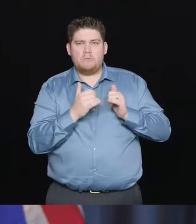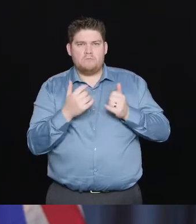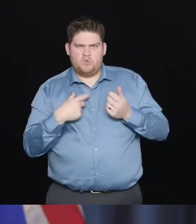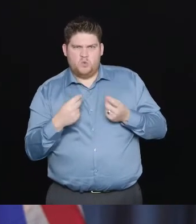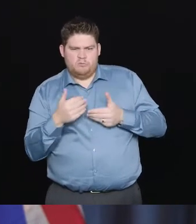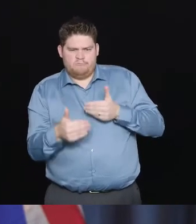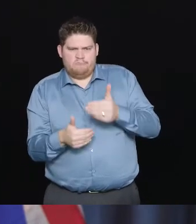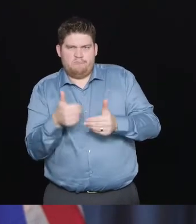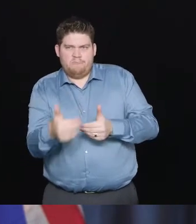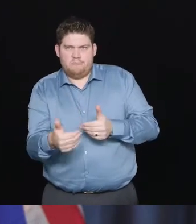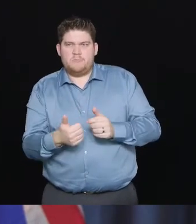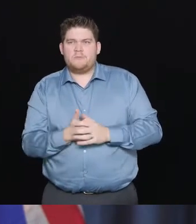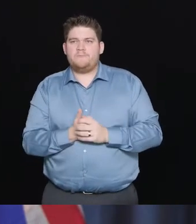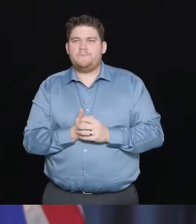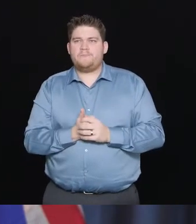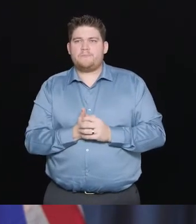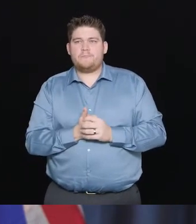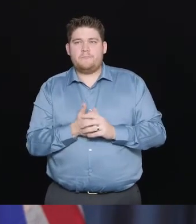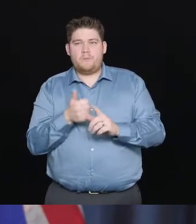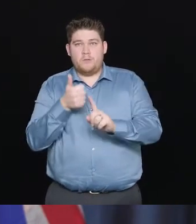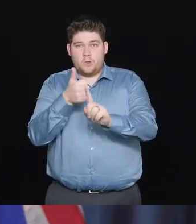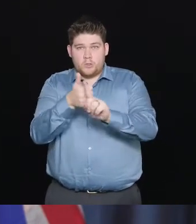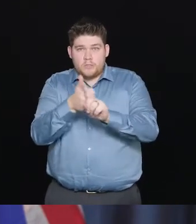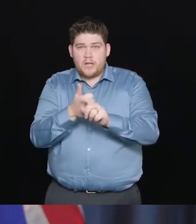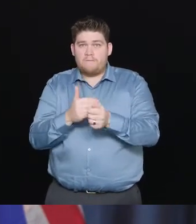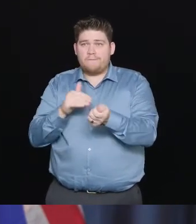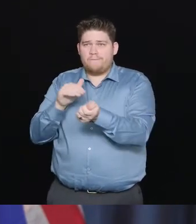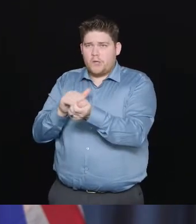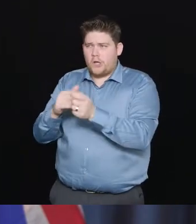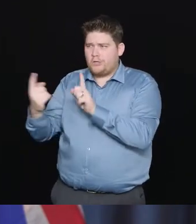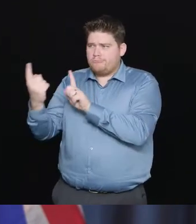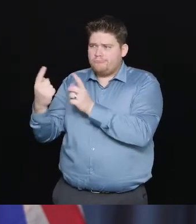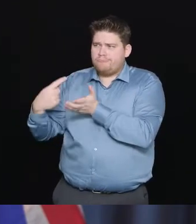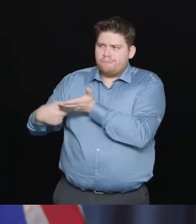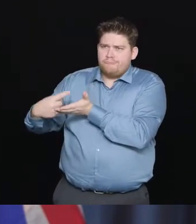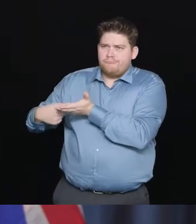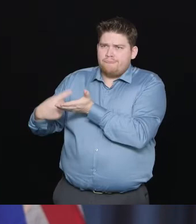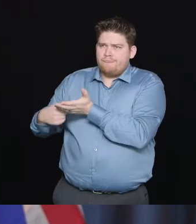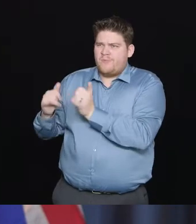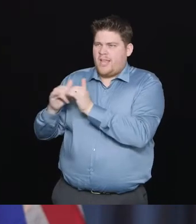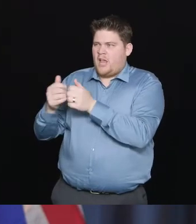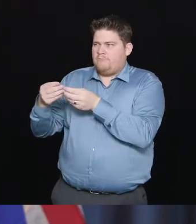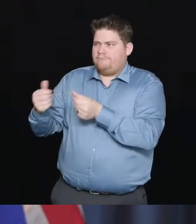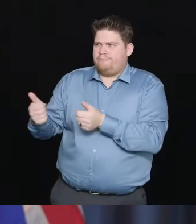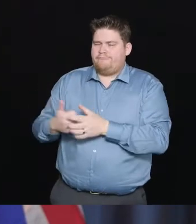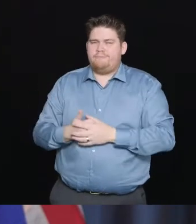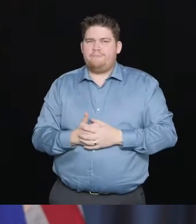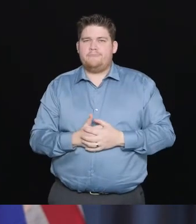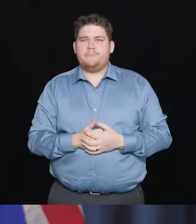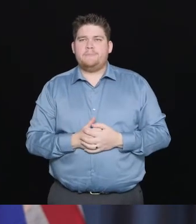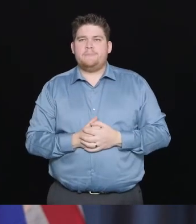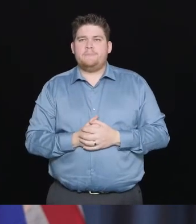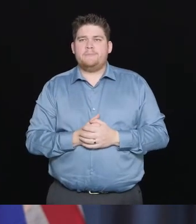your care provider and yourself, and then in public health we can facilitate testing if it's needed.